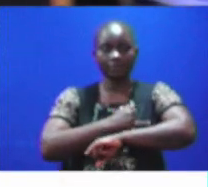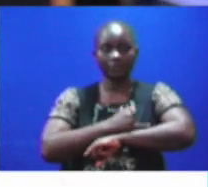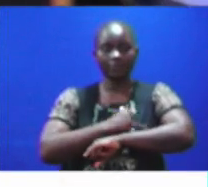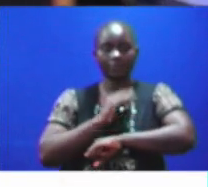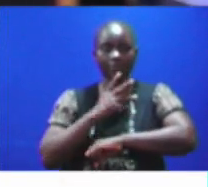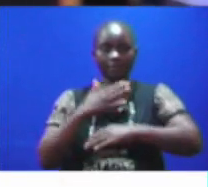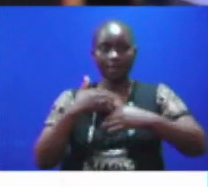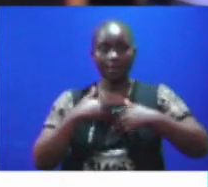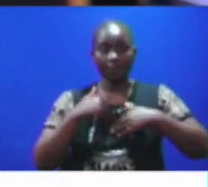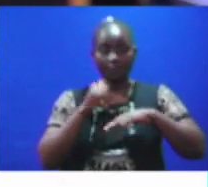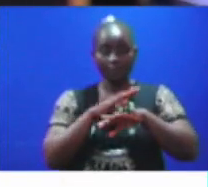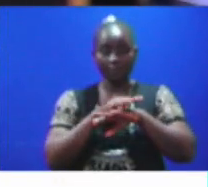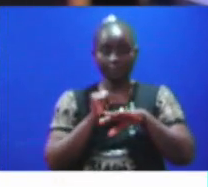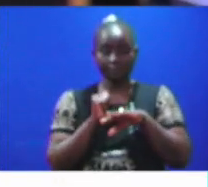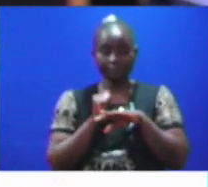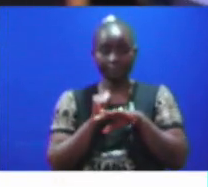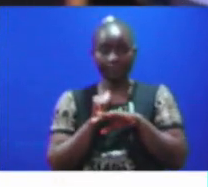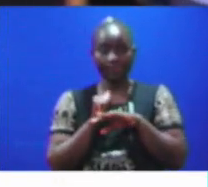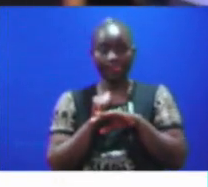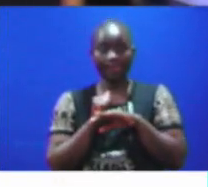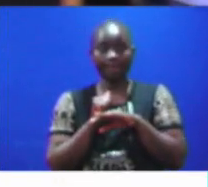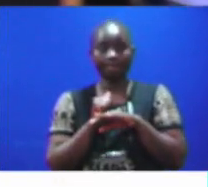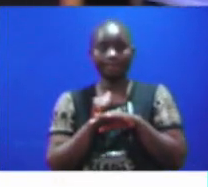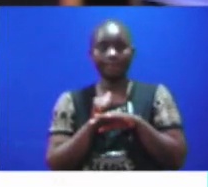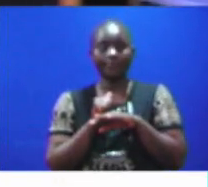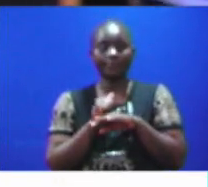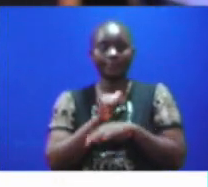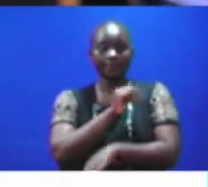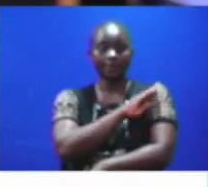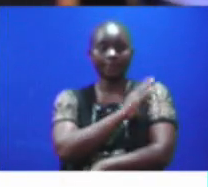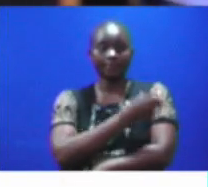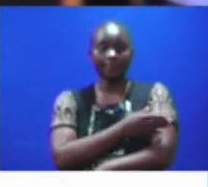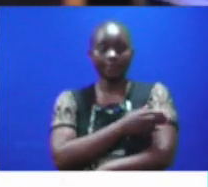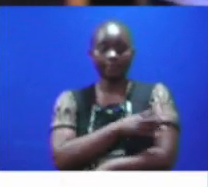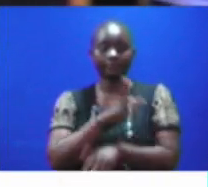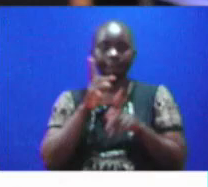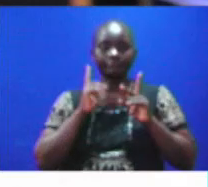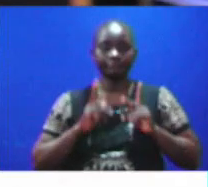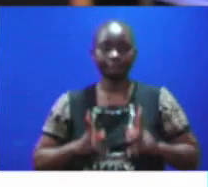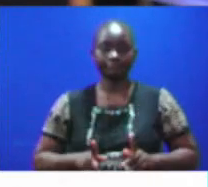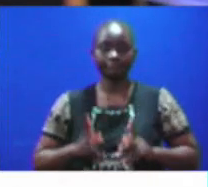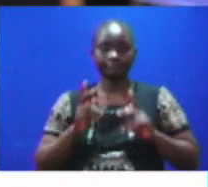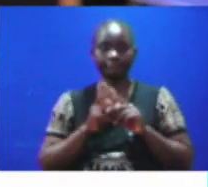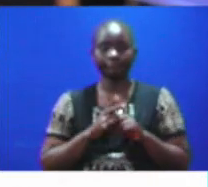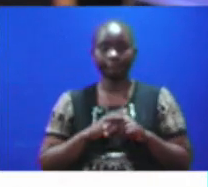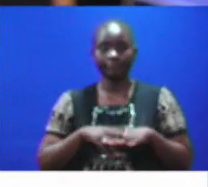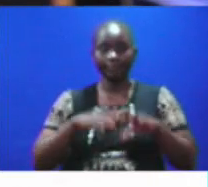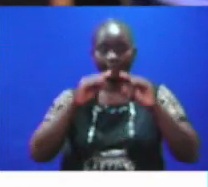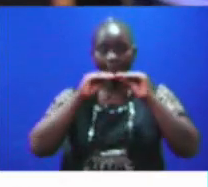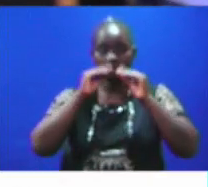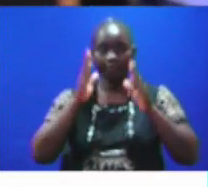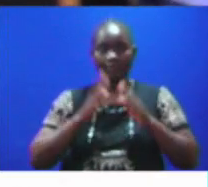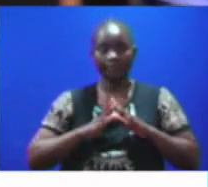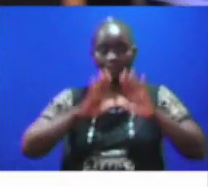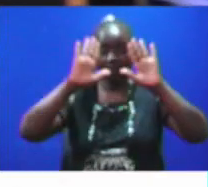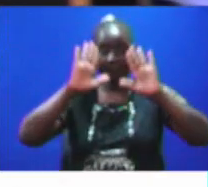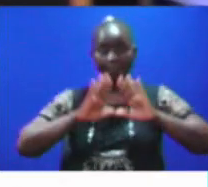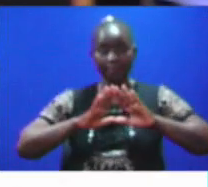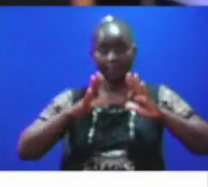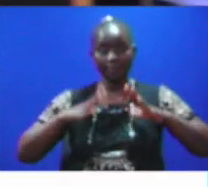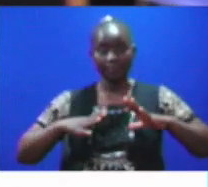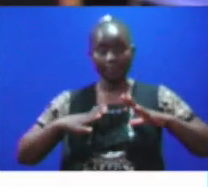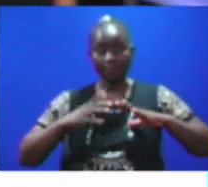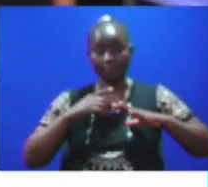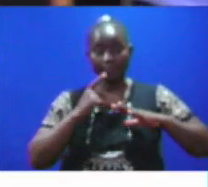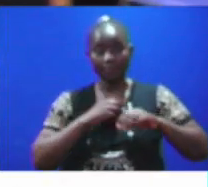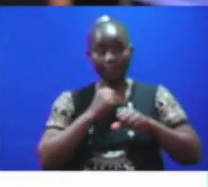watu ikola ko empower the personnel amu ali muno muntu bwengenjo asengenjo nero ko